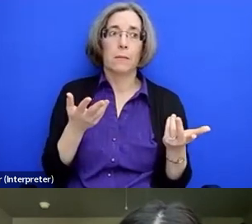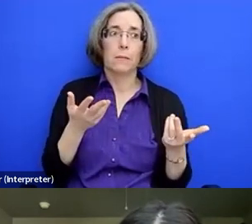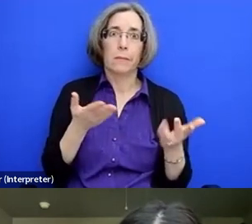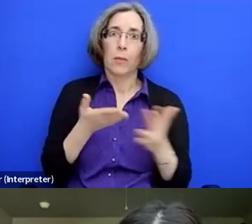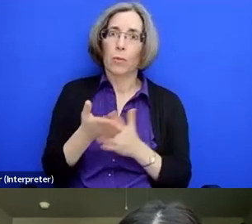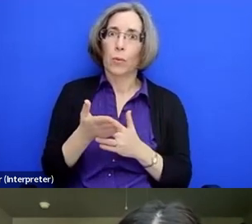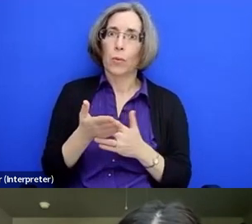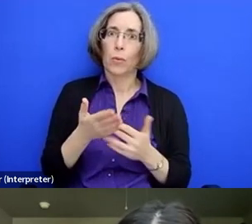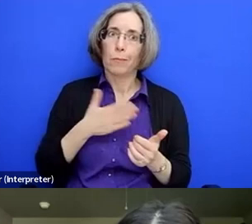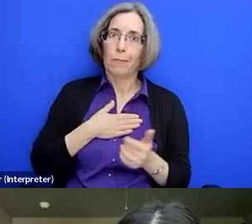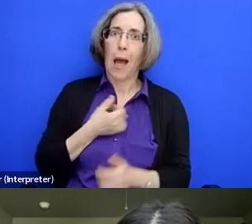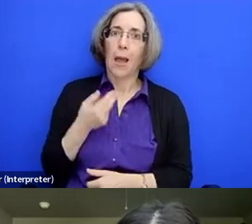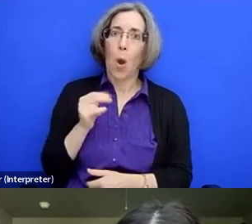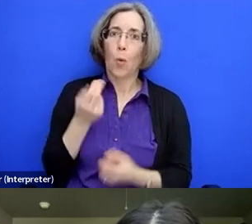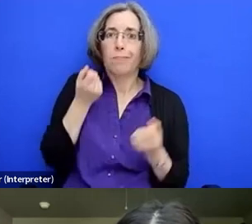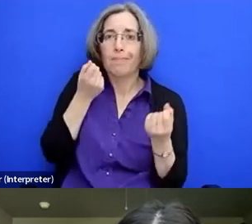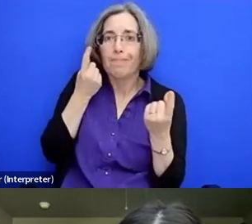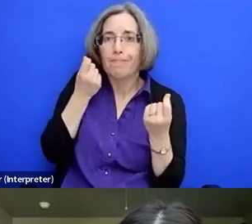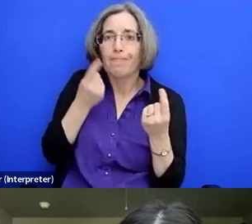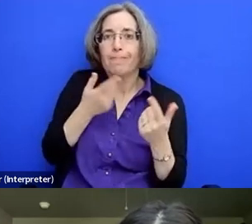the compassion of the people that you work with.